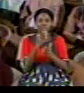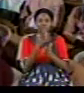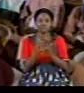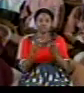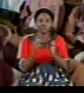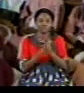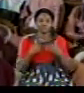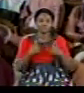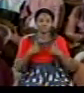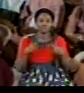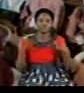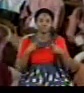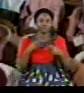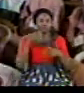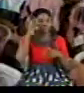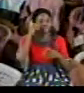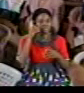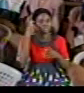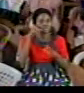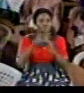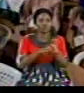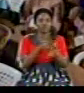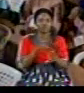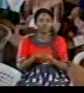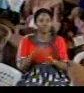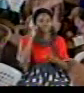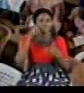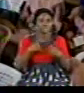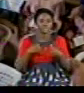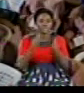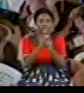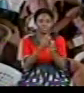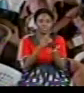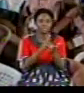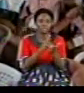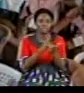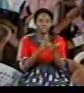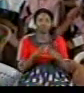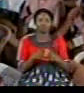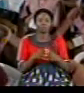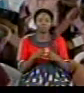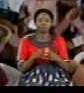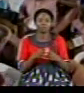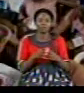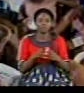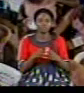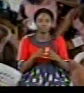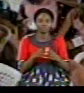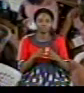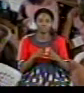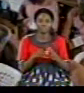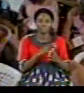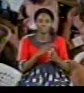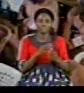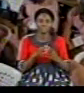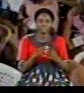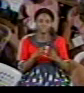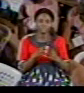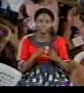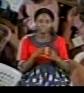time. Upon visiting the doctor said it was impossible to remove it and it may just be there forever.